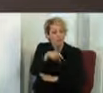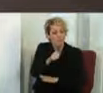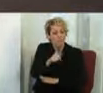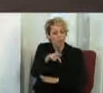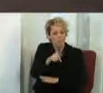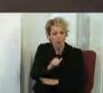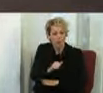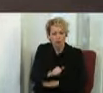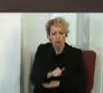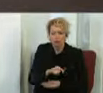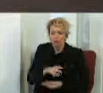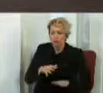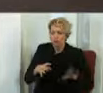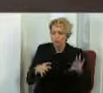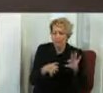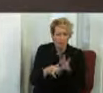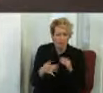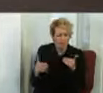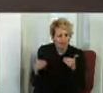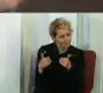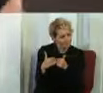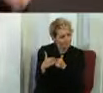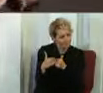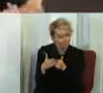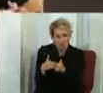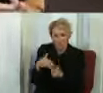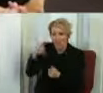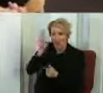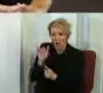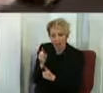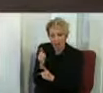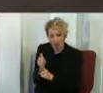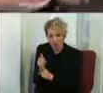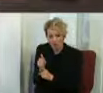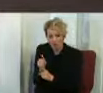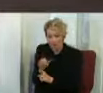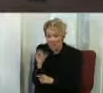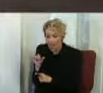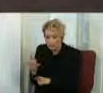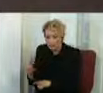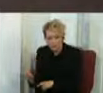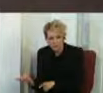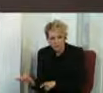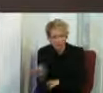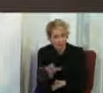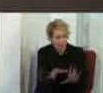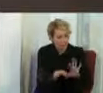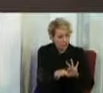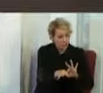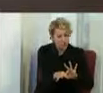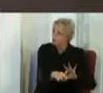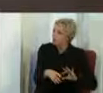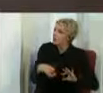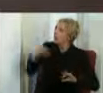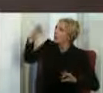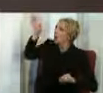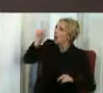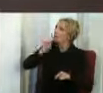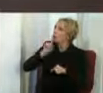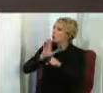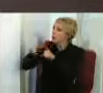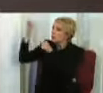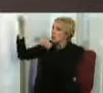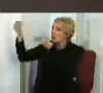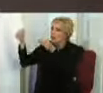had with God's self. And it's that same relationship that God promises to have with us through this Holy